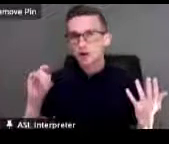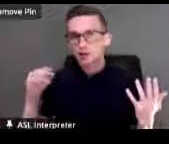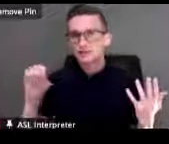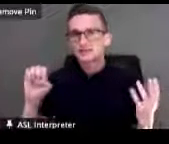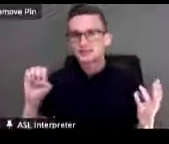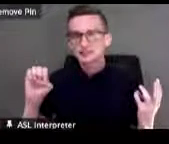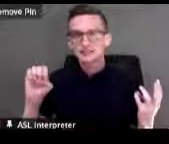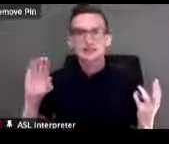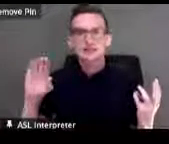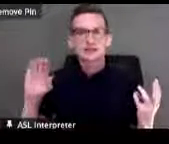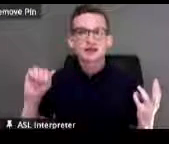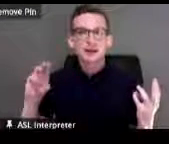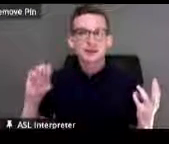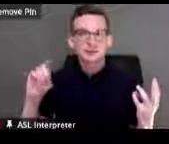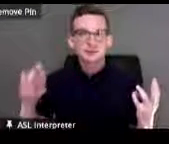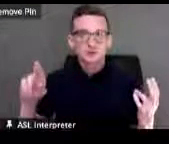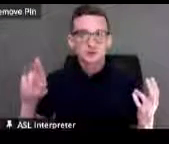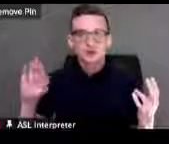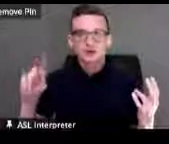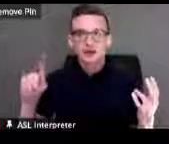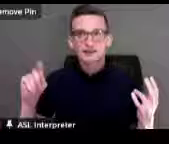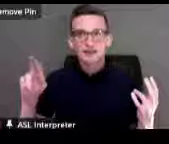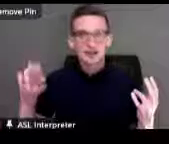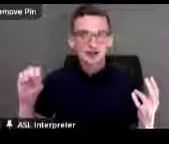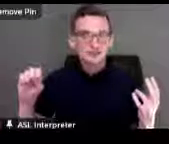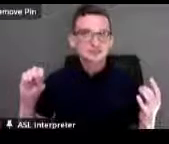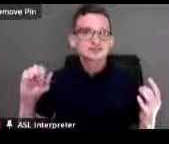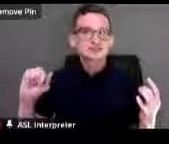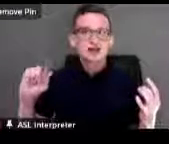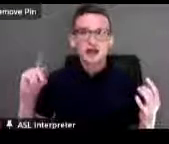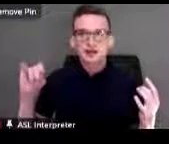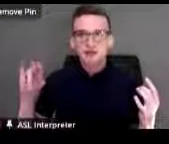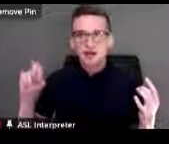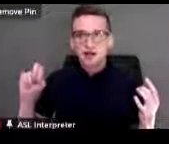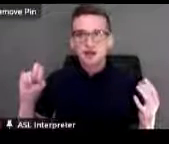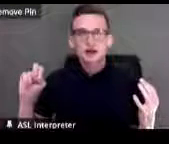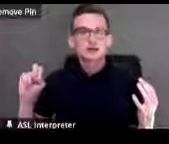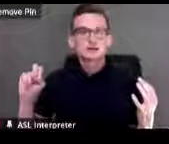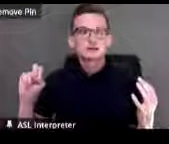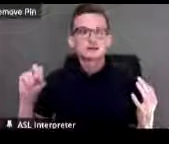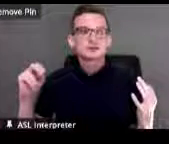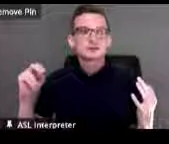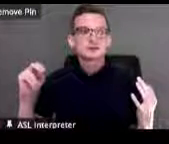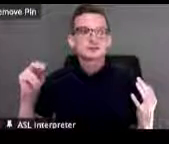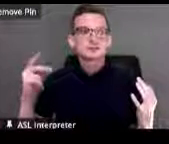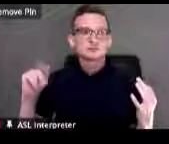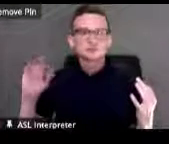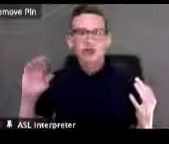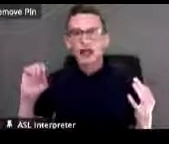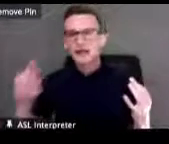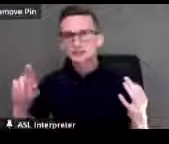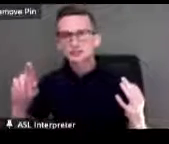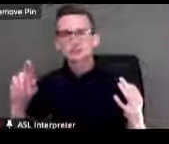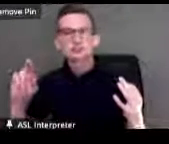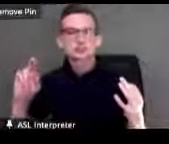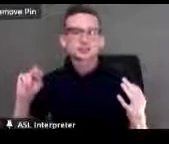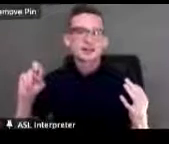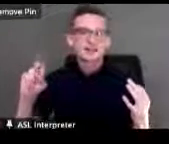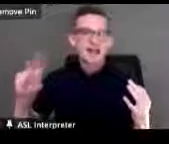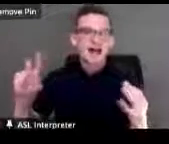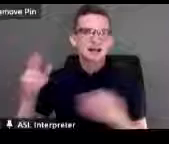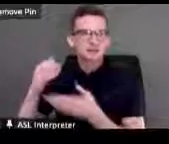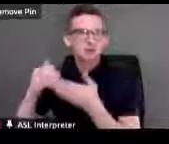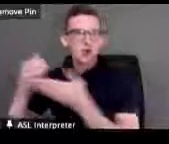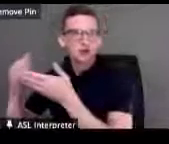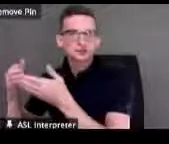Calaveras, Amador, and portions of El Dorado, Placer, and Nevada, including the Lake Tahoe Basin